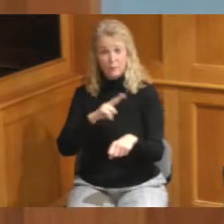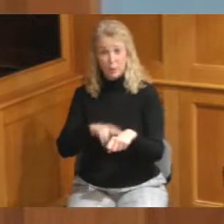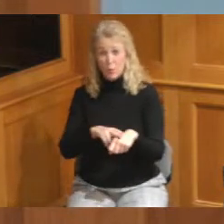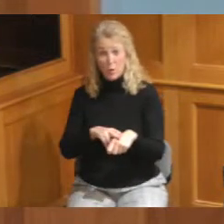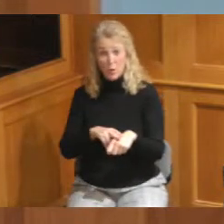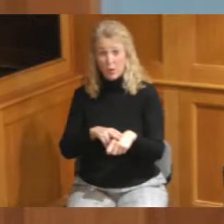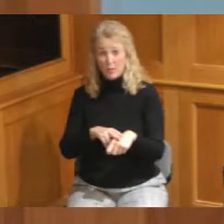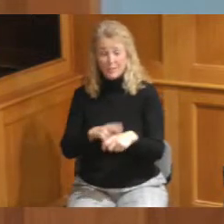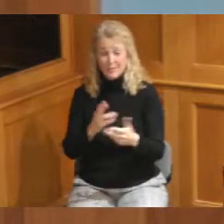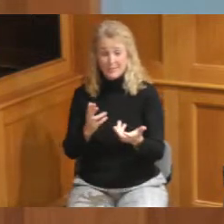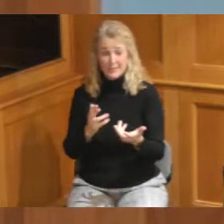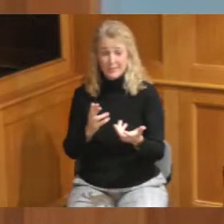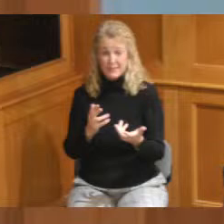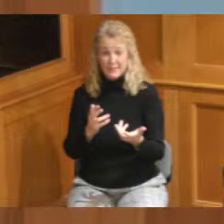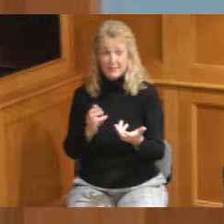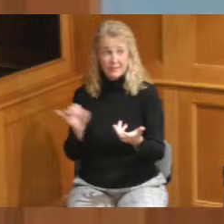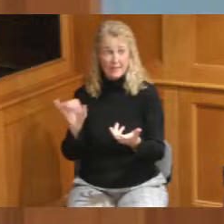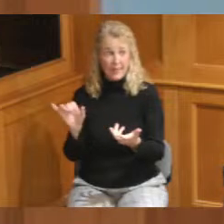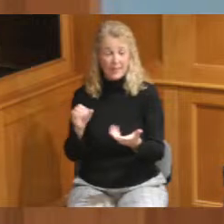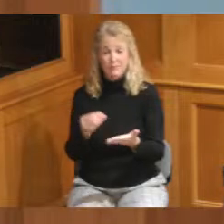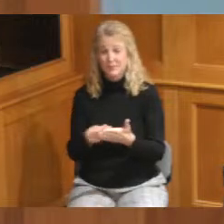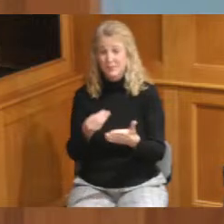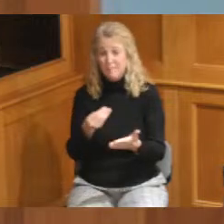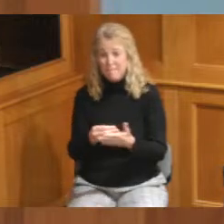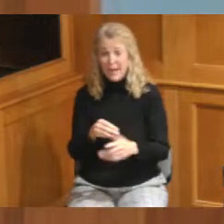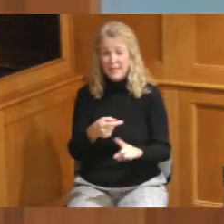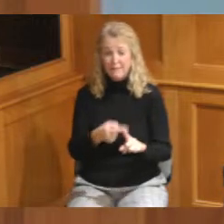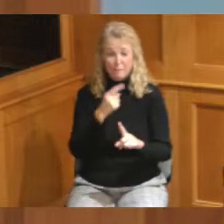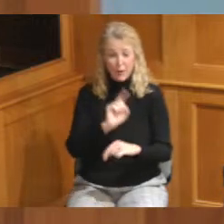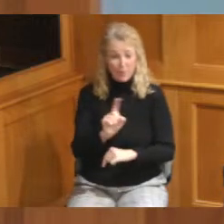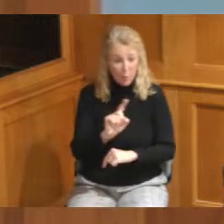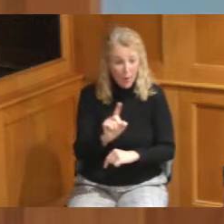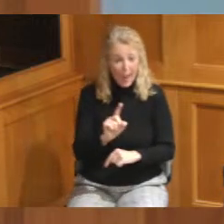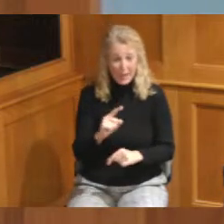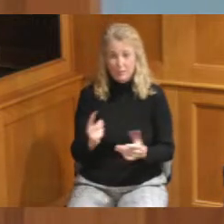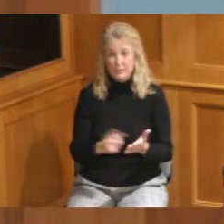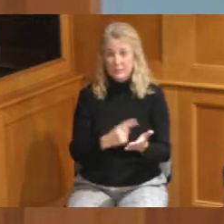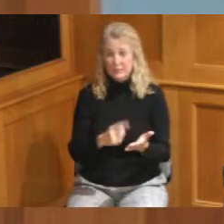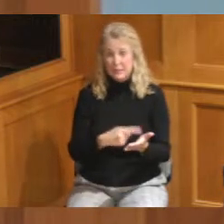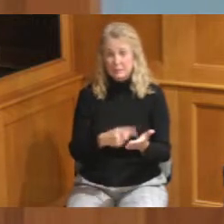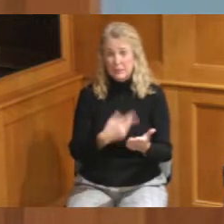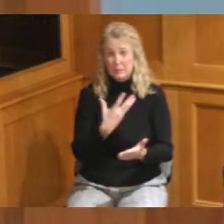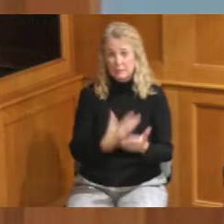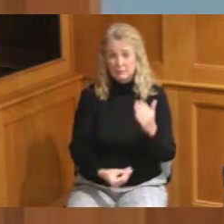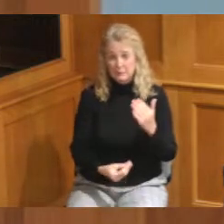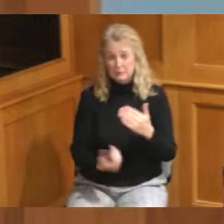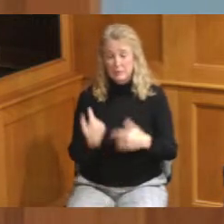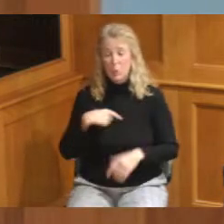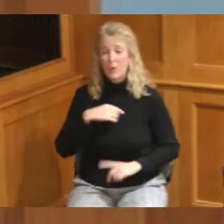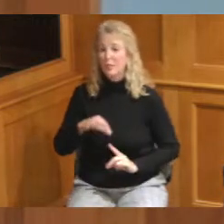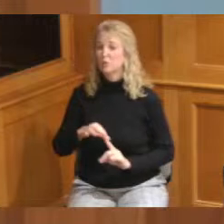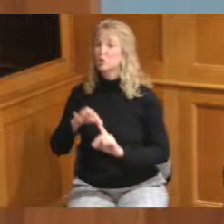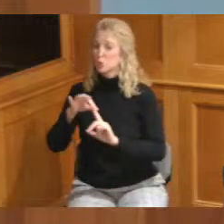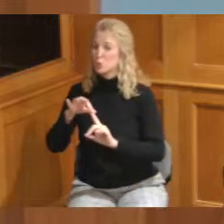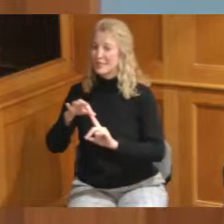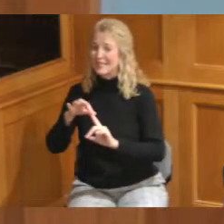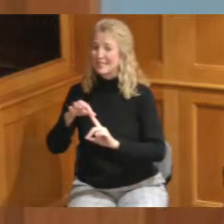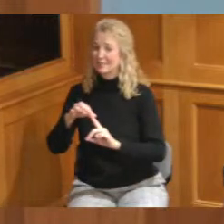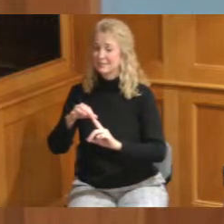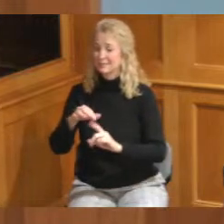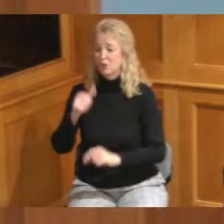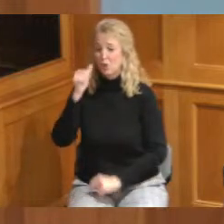the arena when it comes to funding that supports initiatives. I mean, for us, we are very, very unique when it comes to fatherless